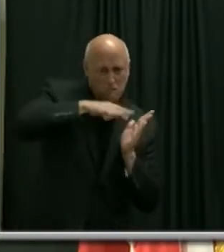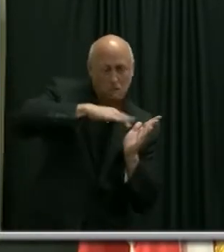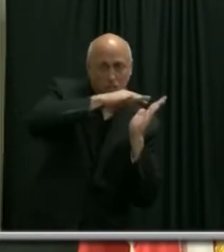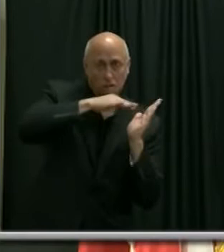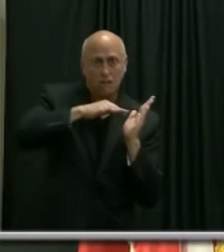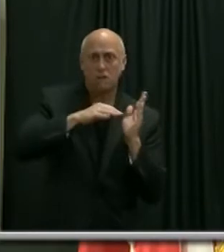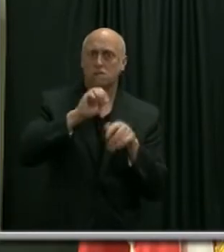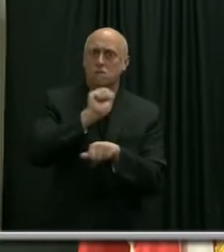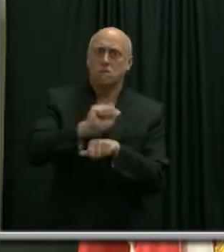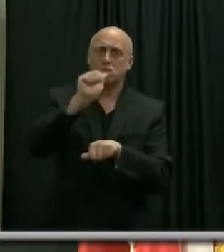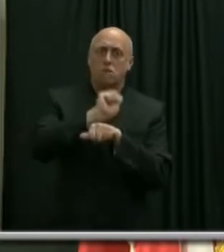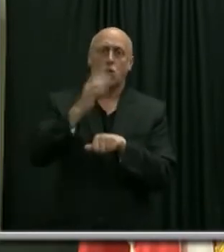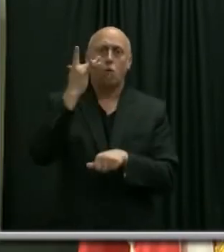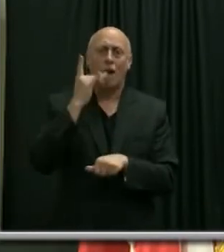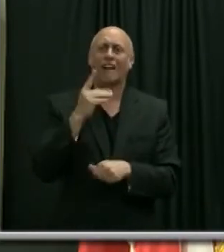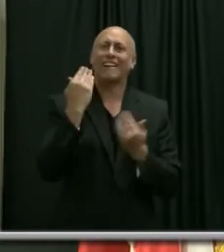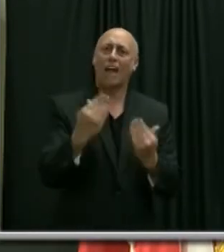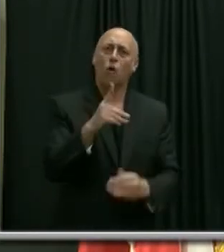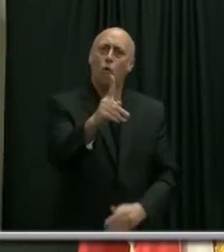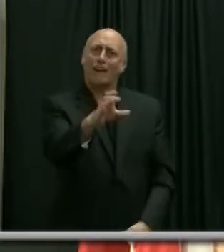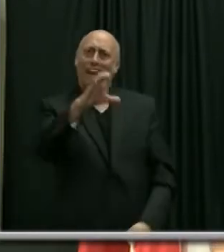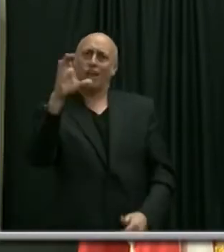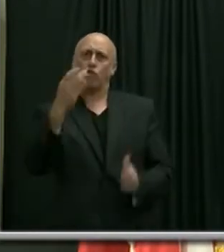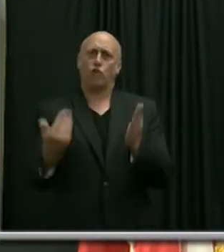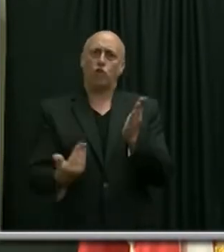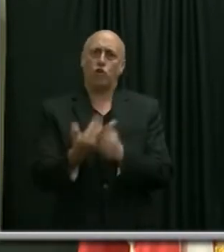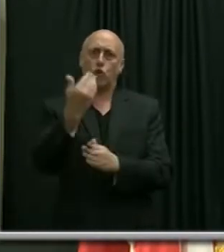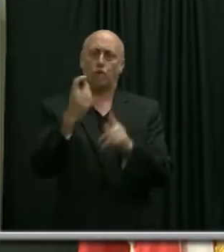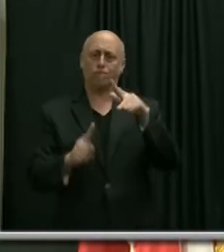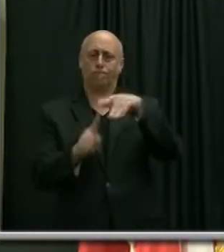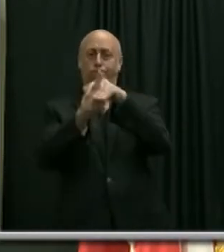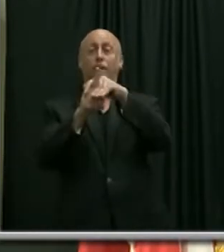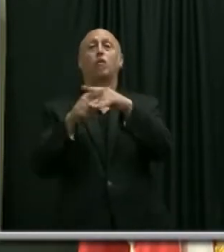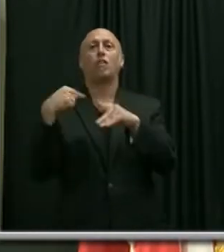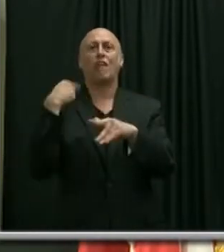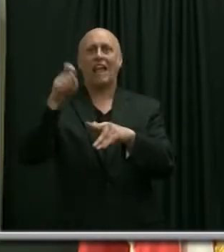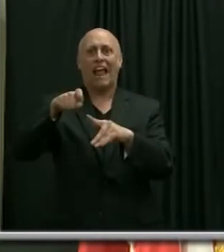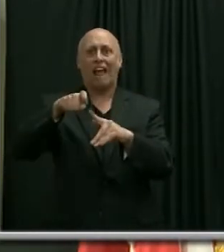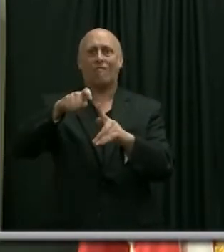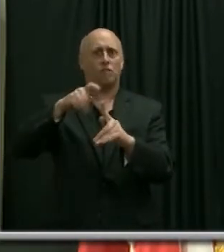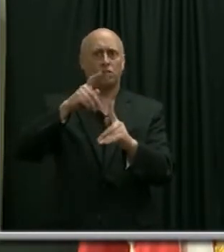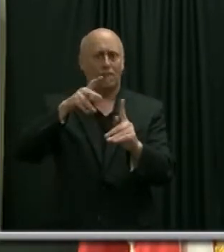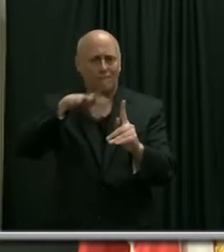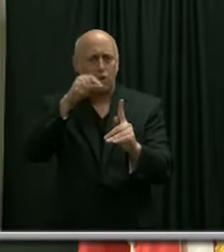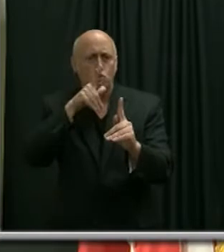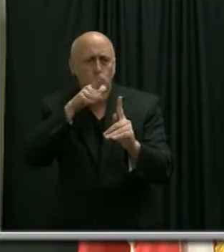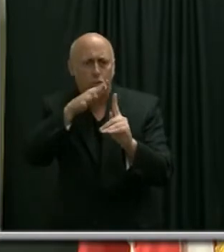100 new cases that they have to track. That's number one. Number two is